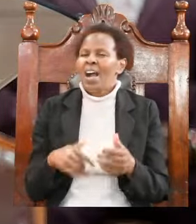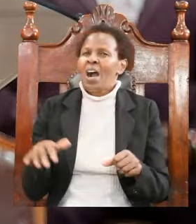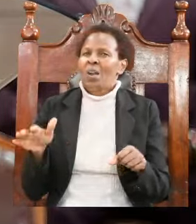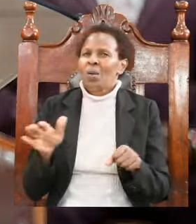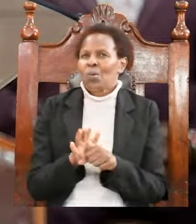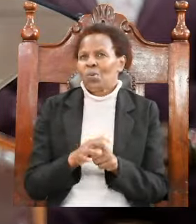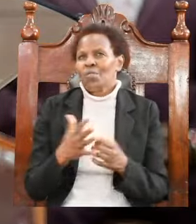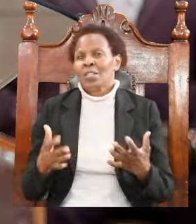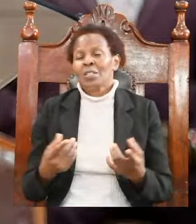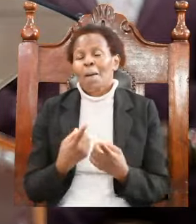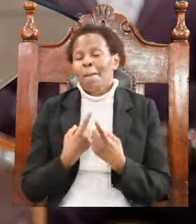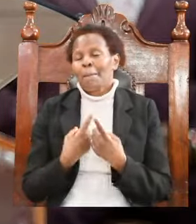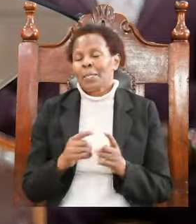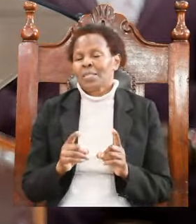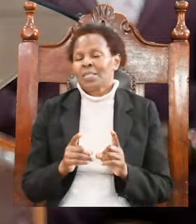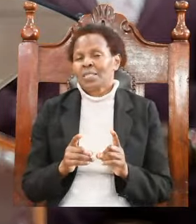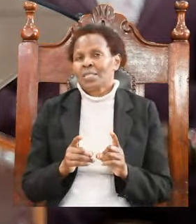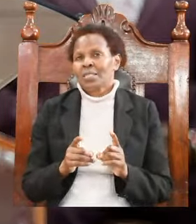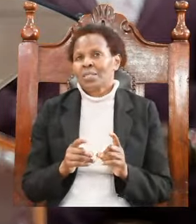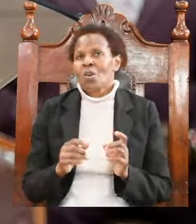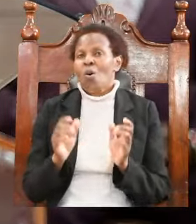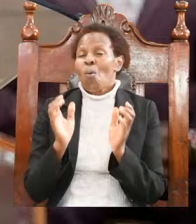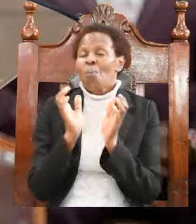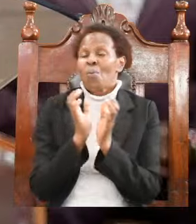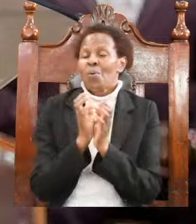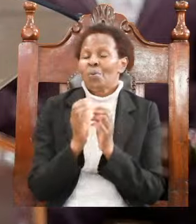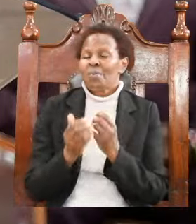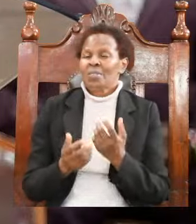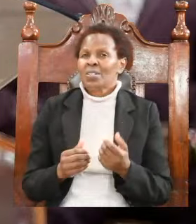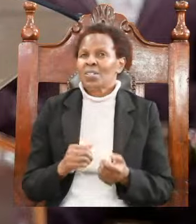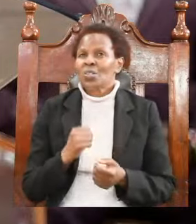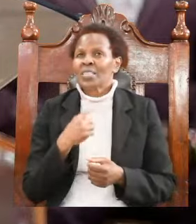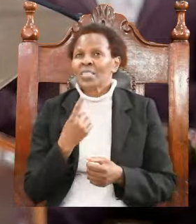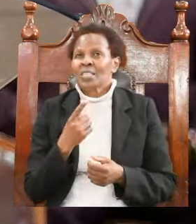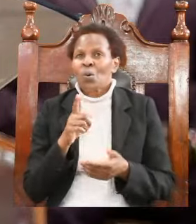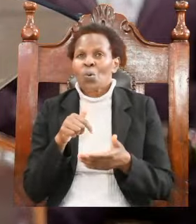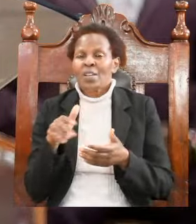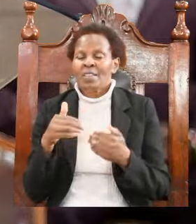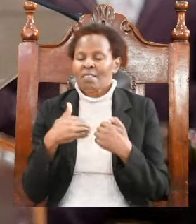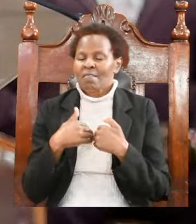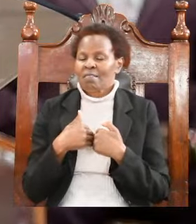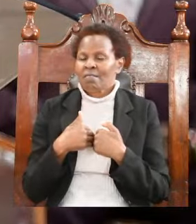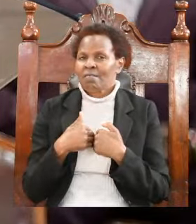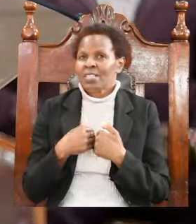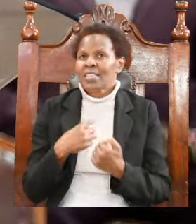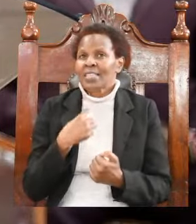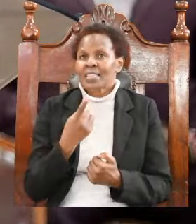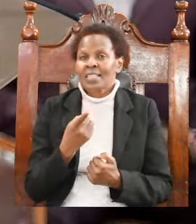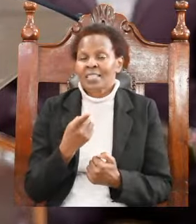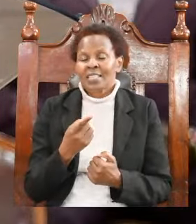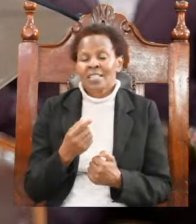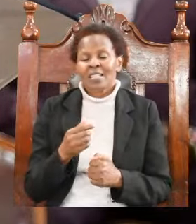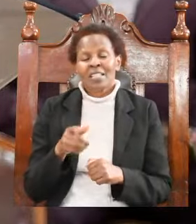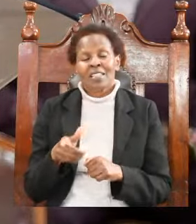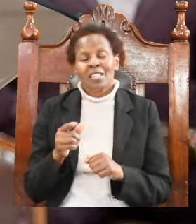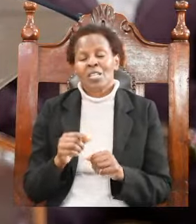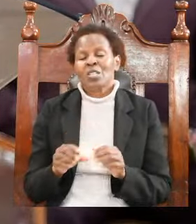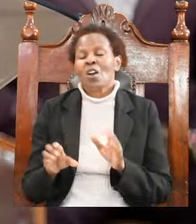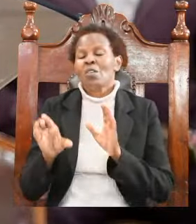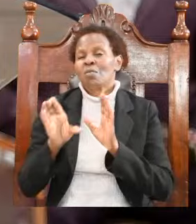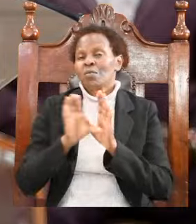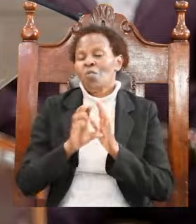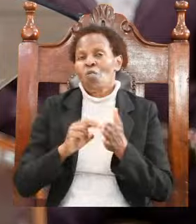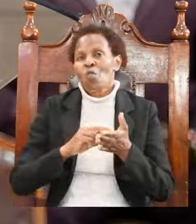that Paul would have mentioned more than what he has mentioned in this verse